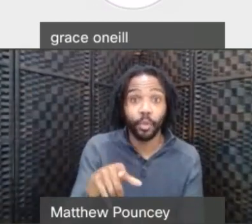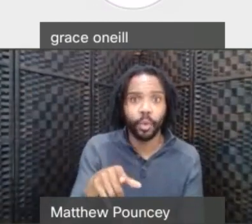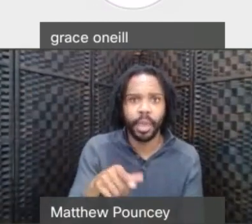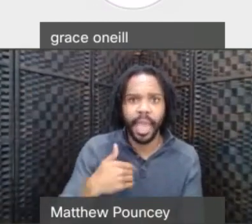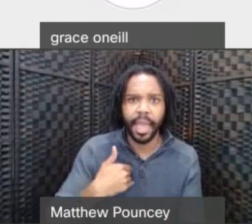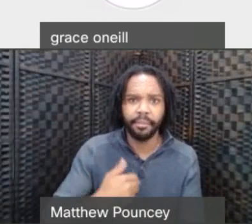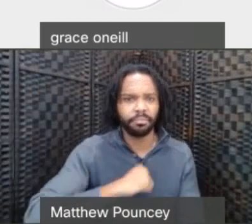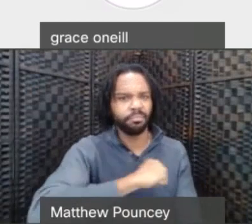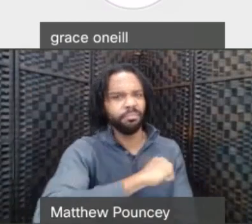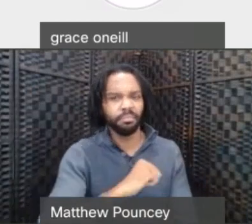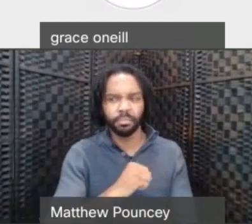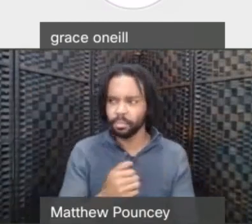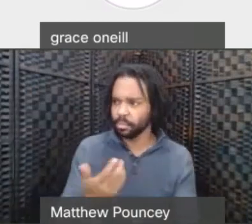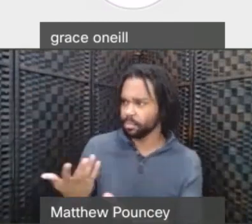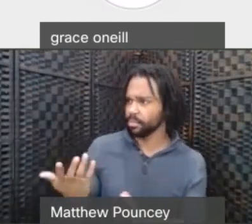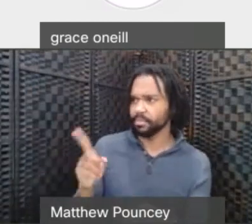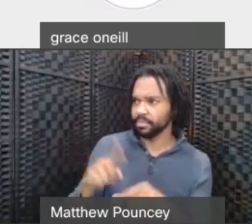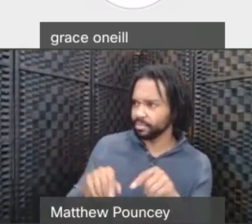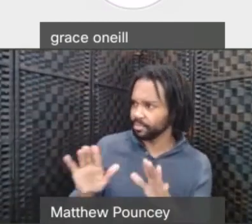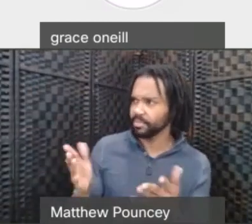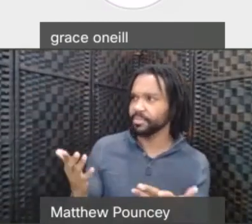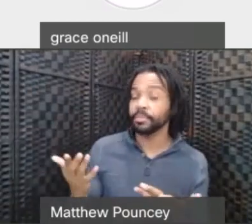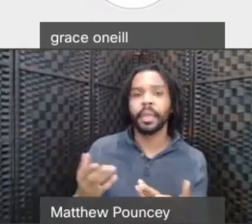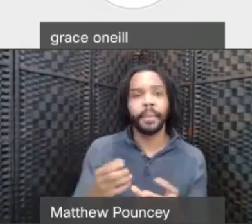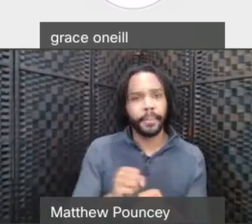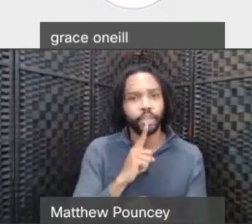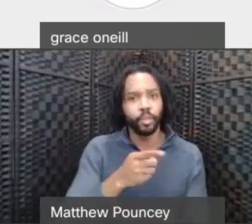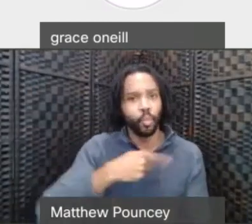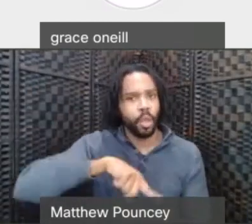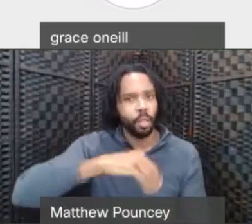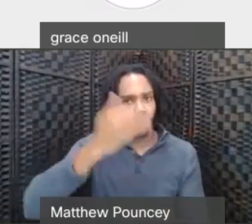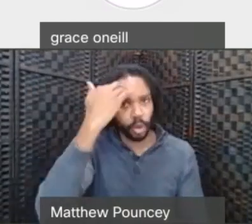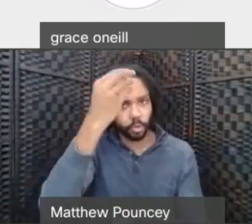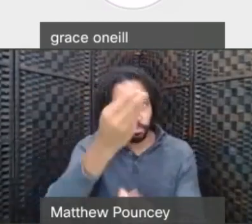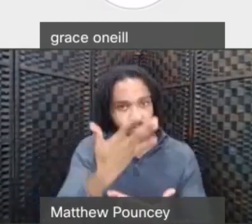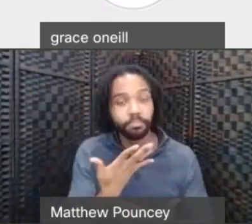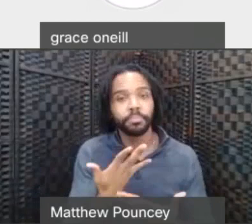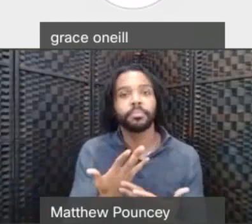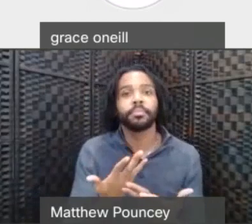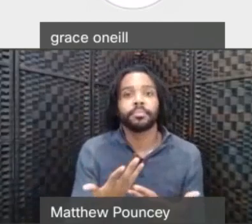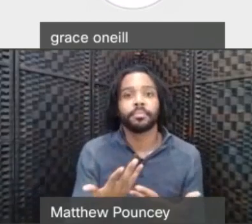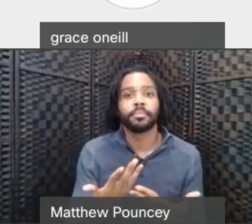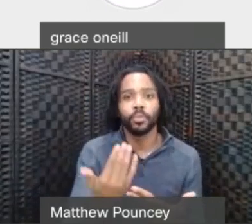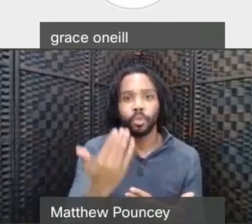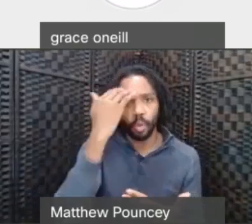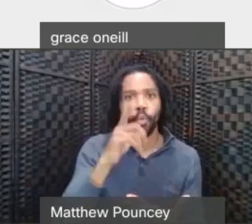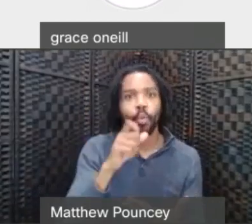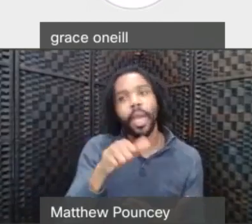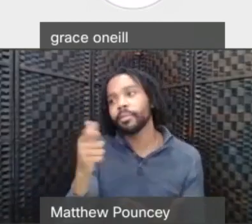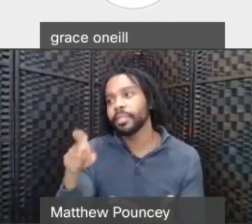about the ability to do that, make us aware so that we know also where the additional education is